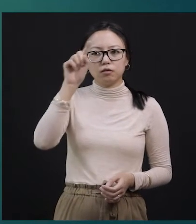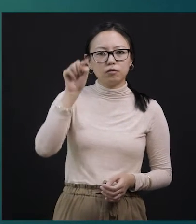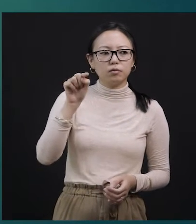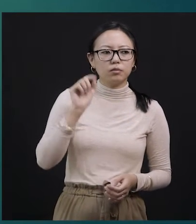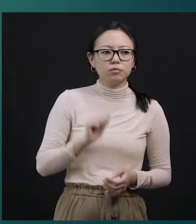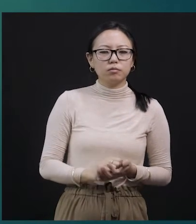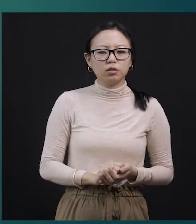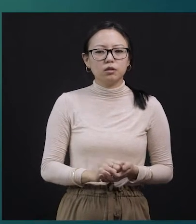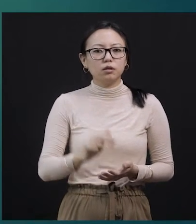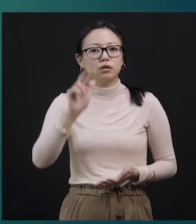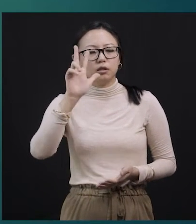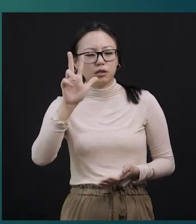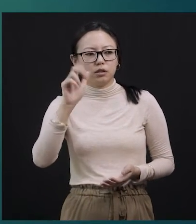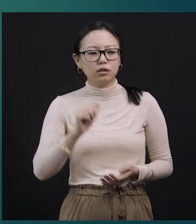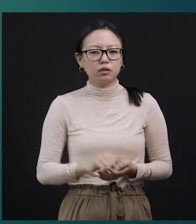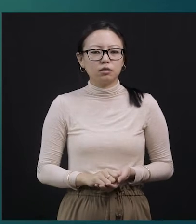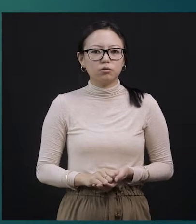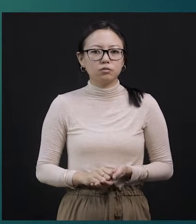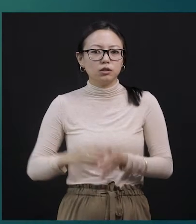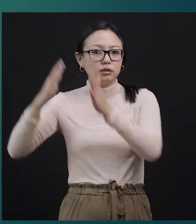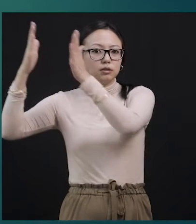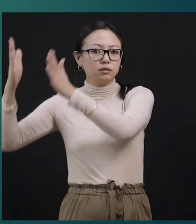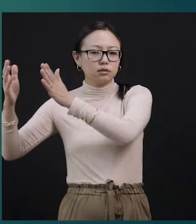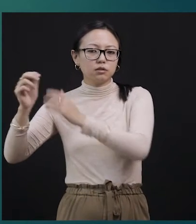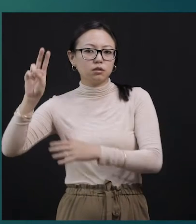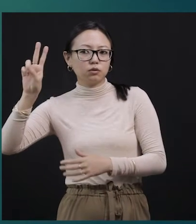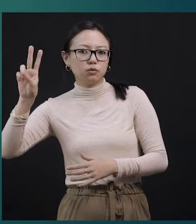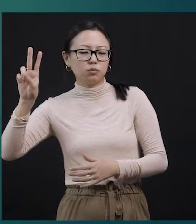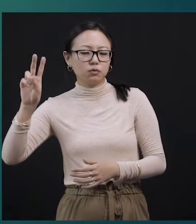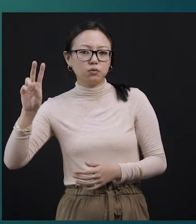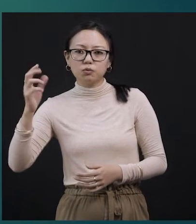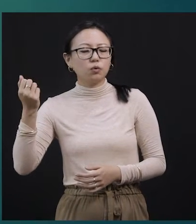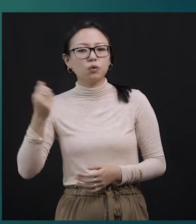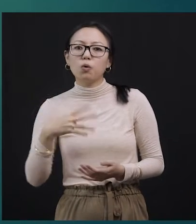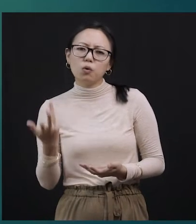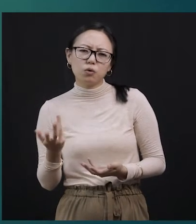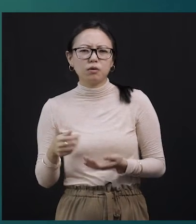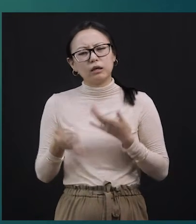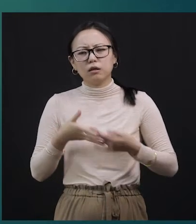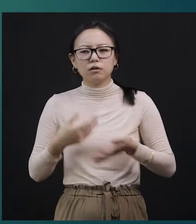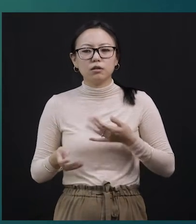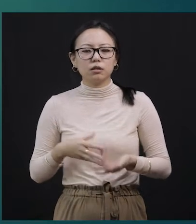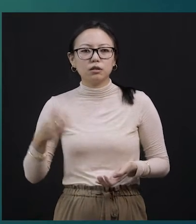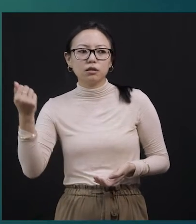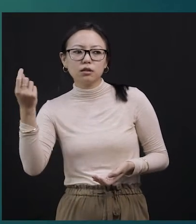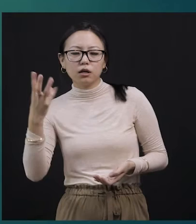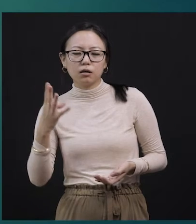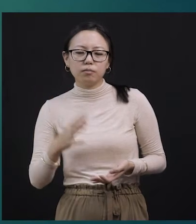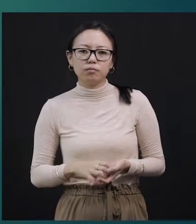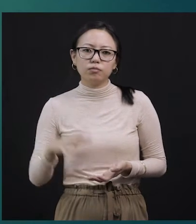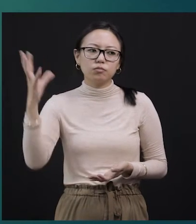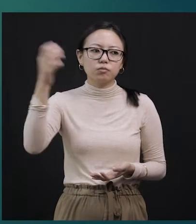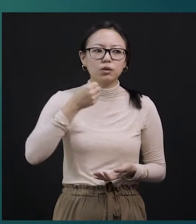the number that you will get after the subtraction is called remainder, right children? Okay, so